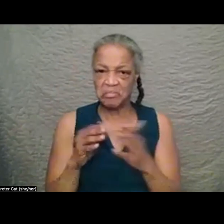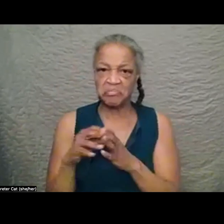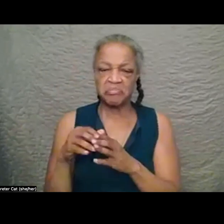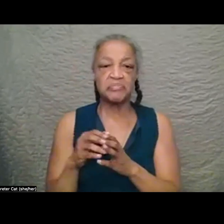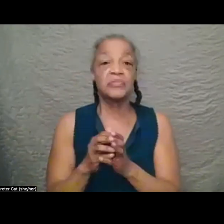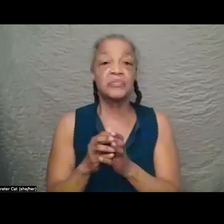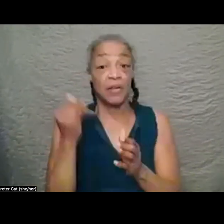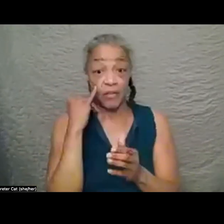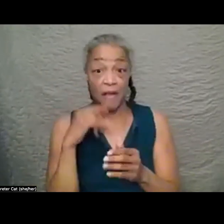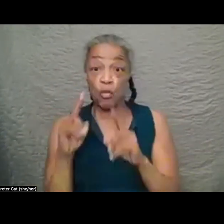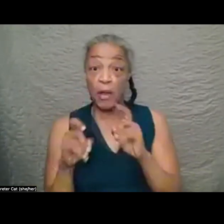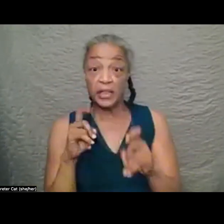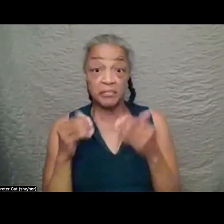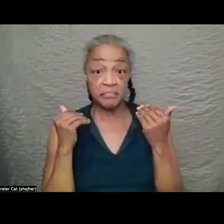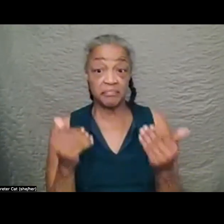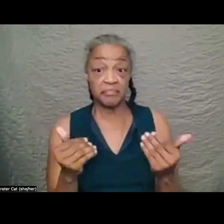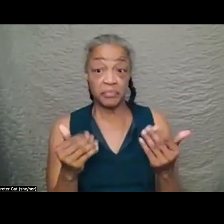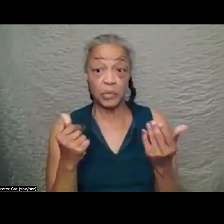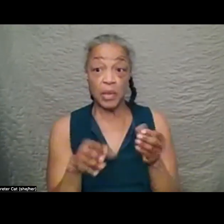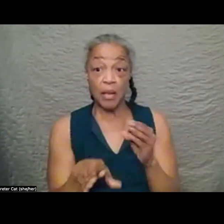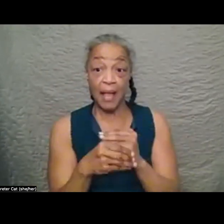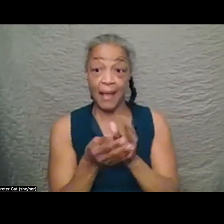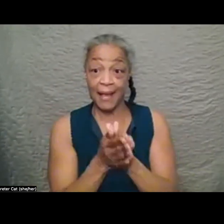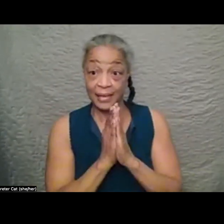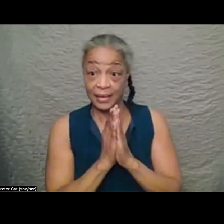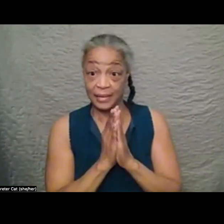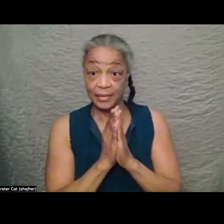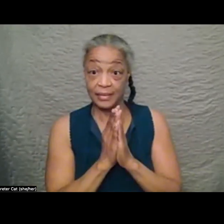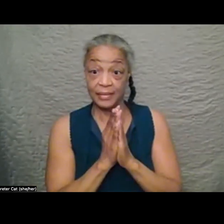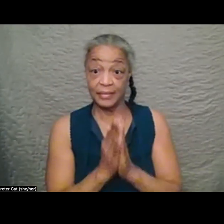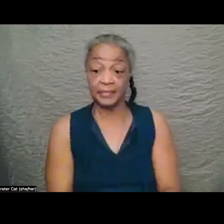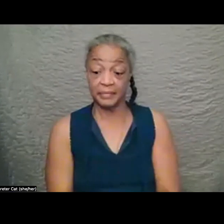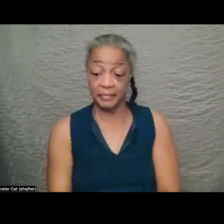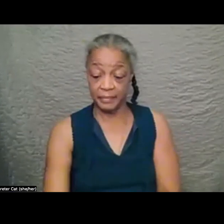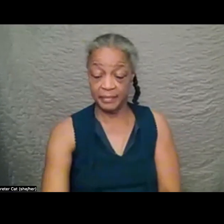If anything y'all wanted to add or anything like that.